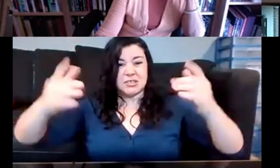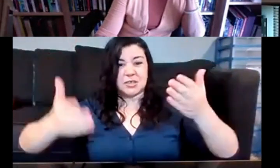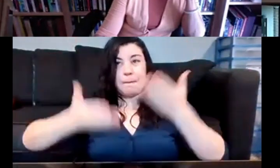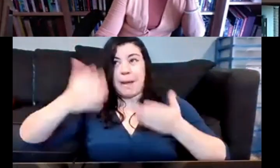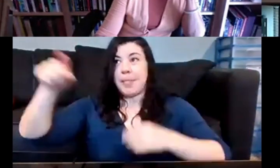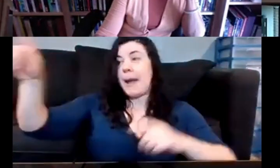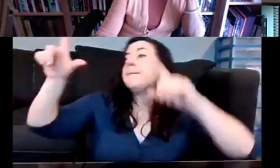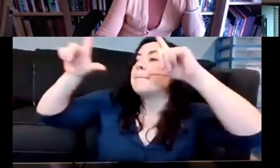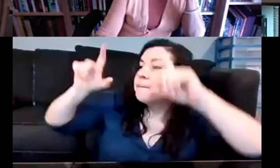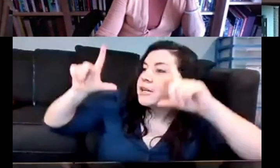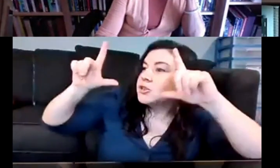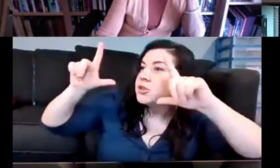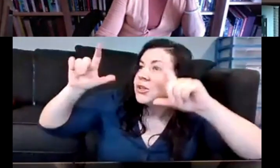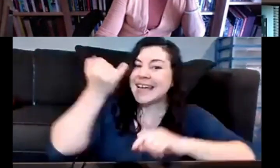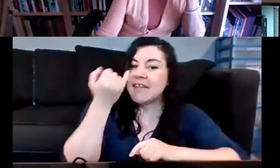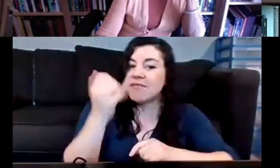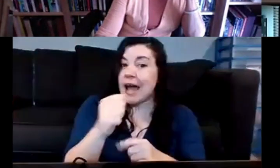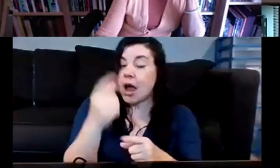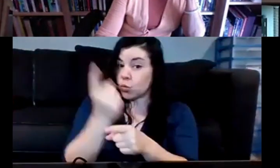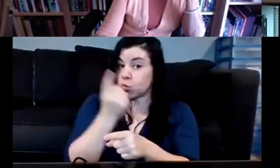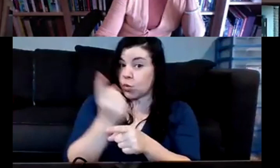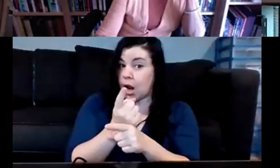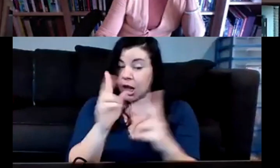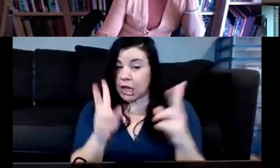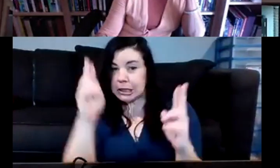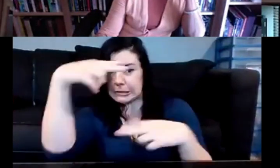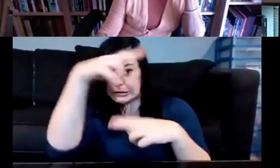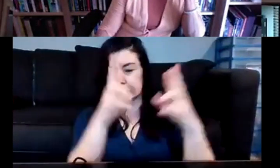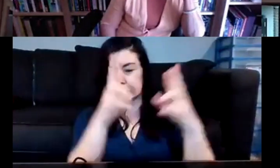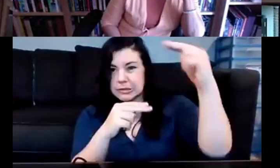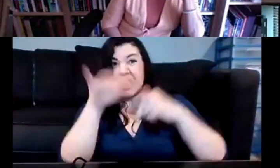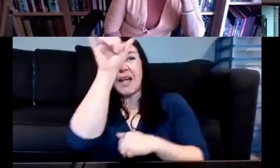you don't crop it right, that's in there and that's circulating again.